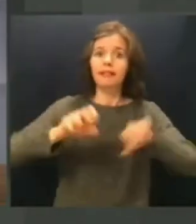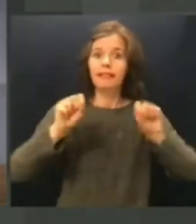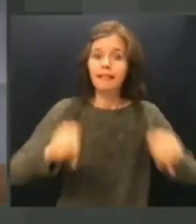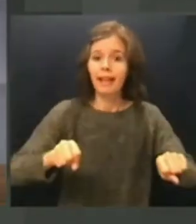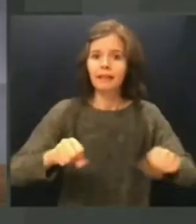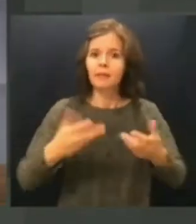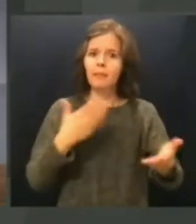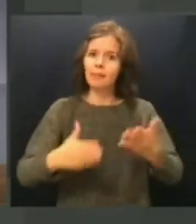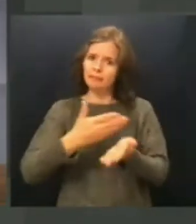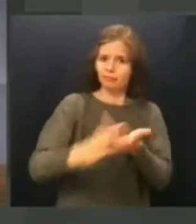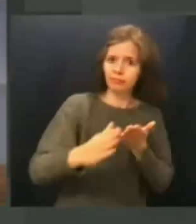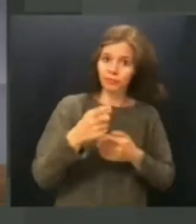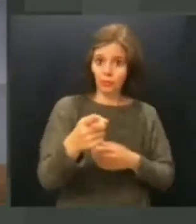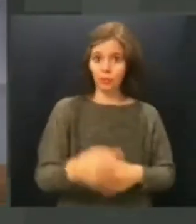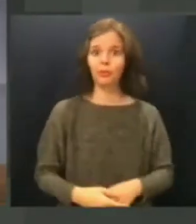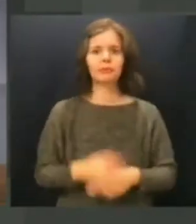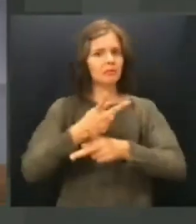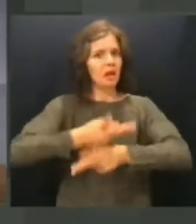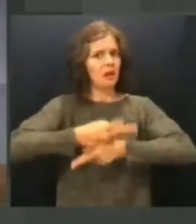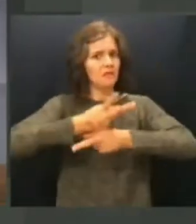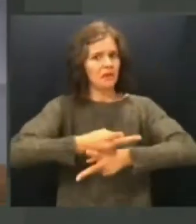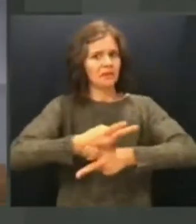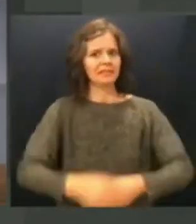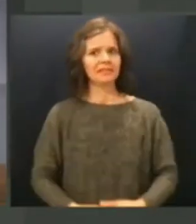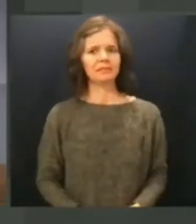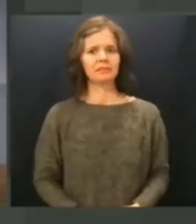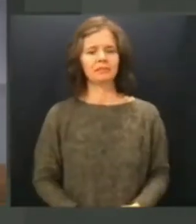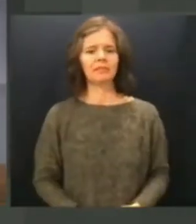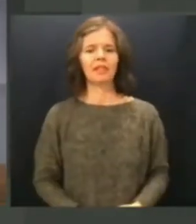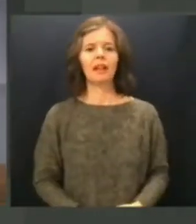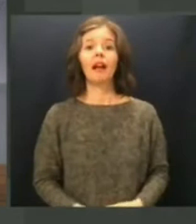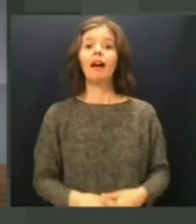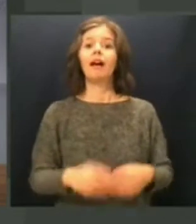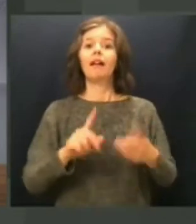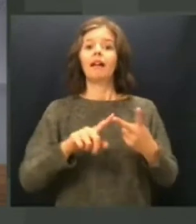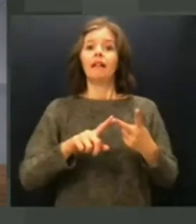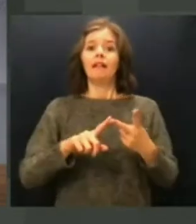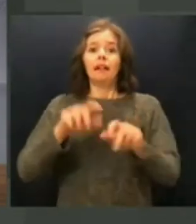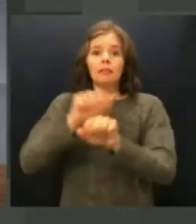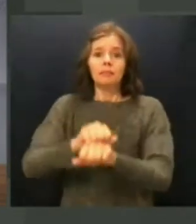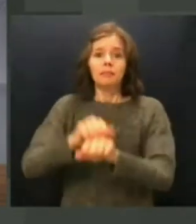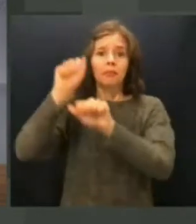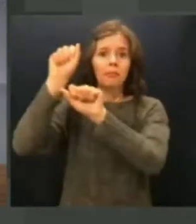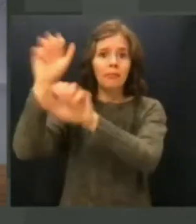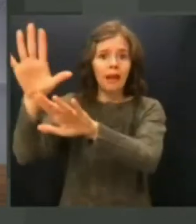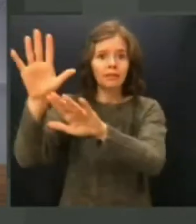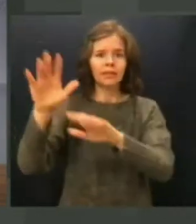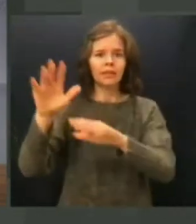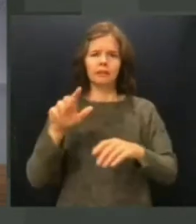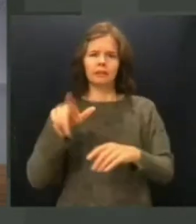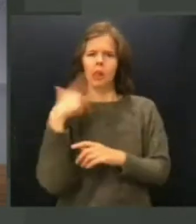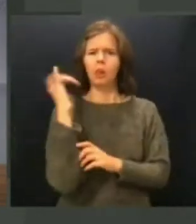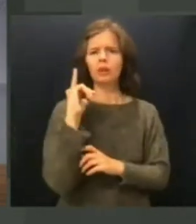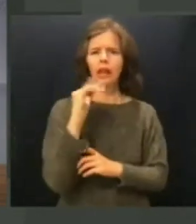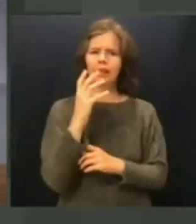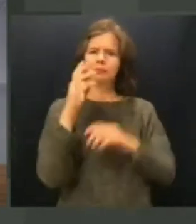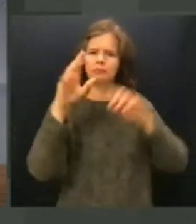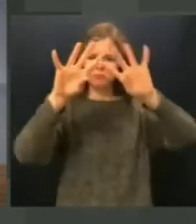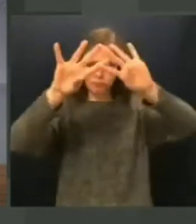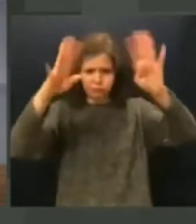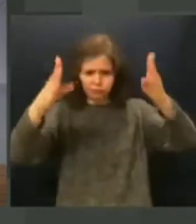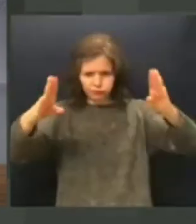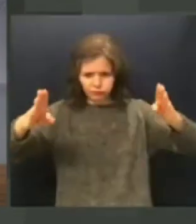We'll also get better mountain generation with spectacular and more dramatic mountains with height-dependent